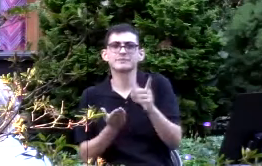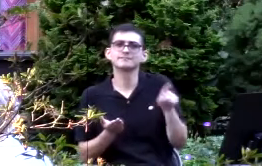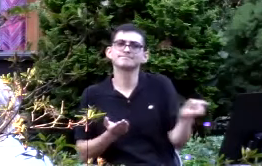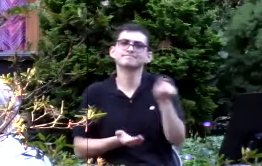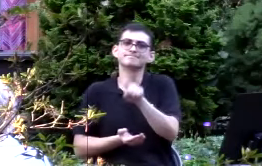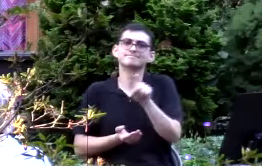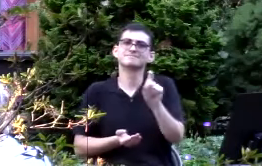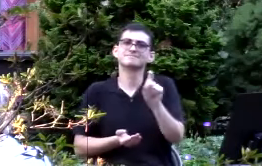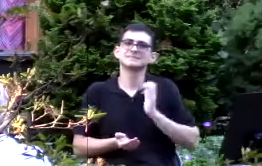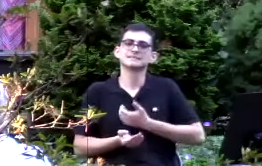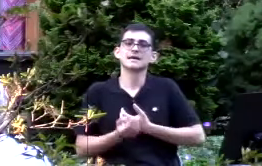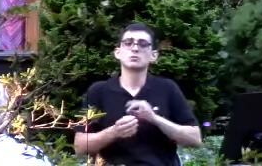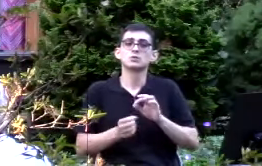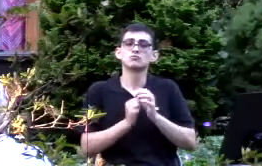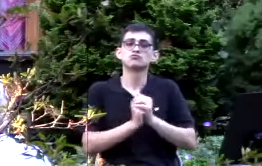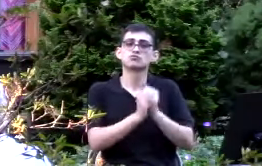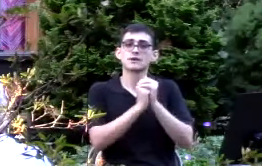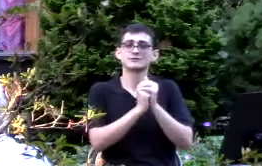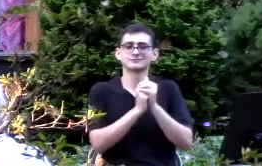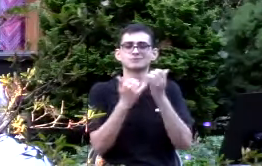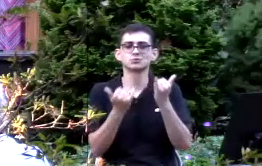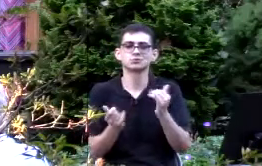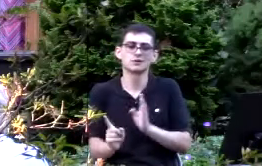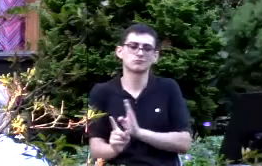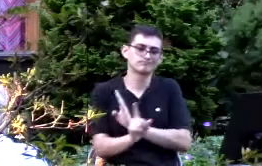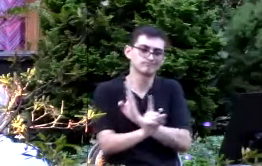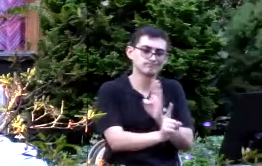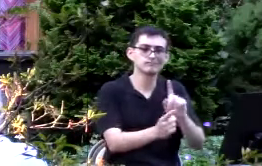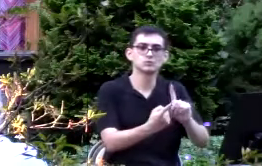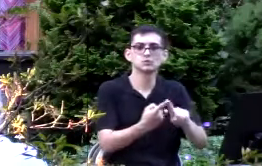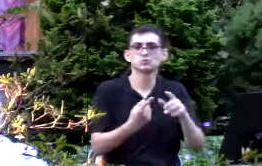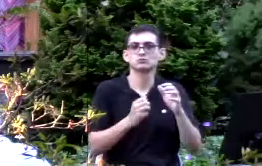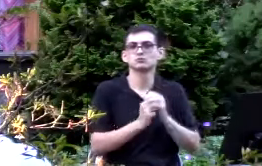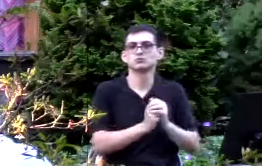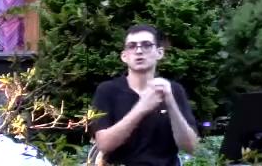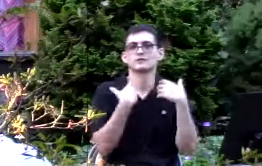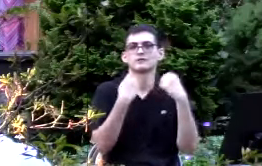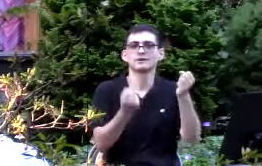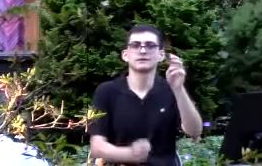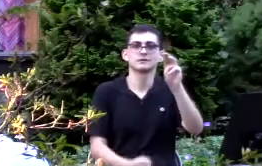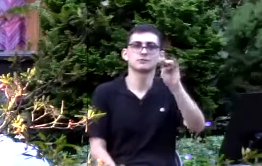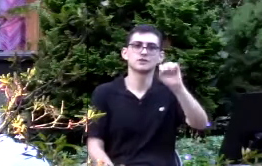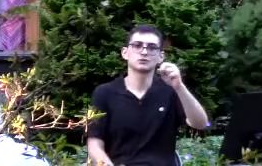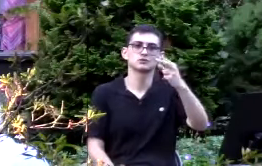turn to the Mishaberach at this time as we say,